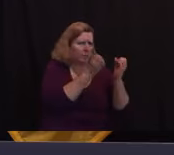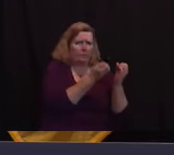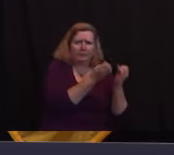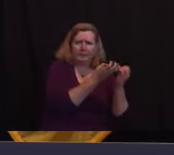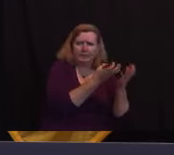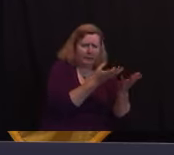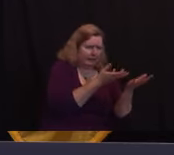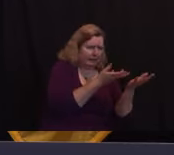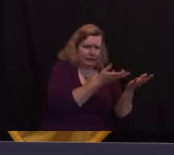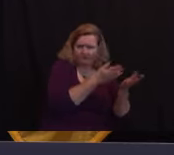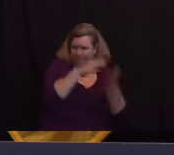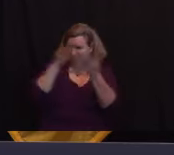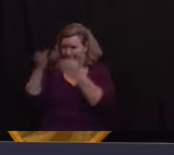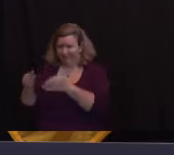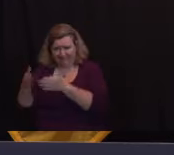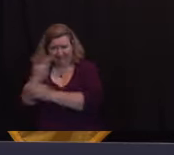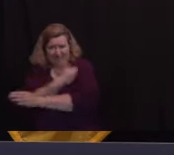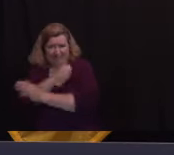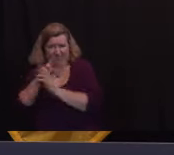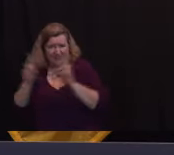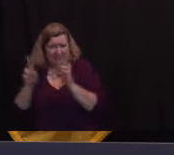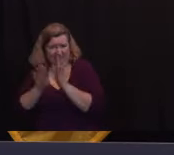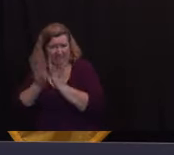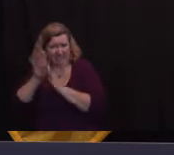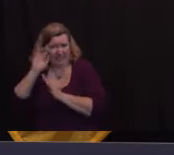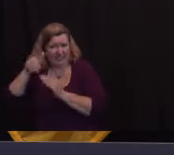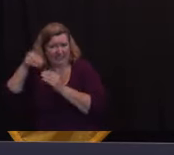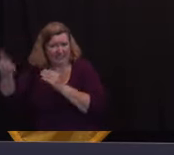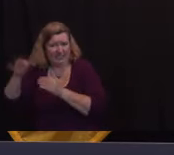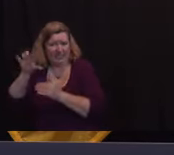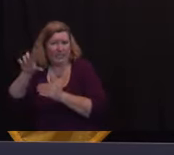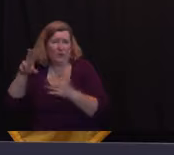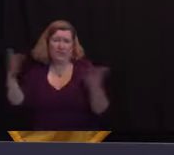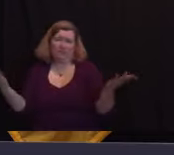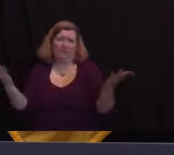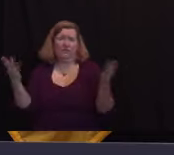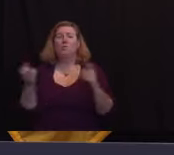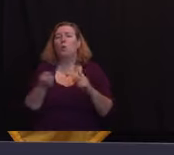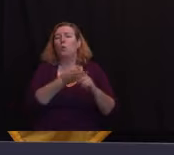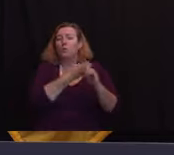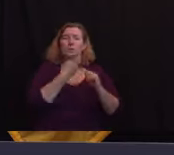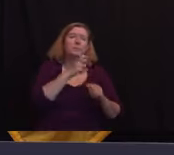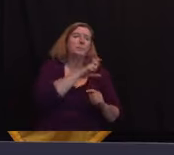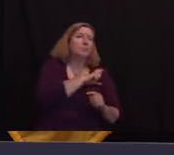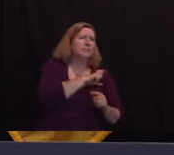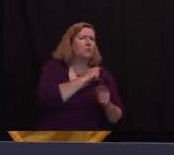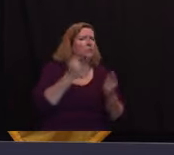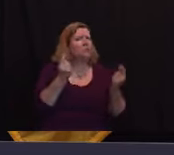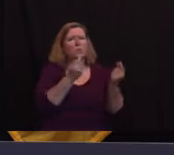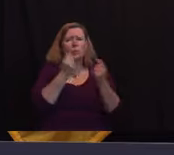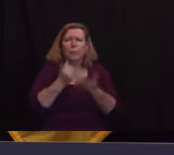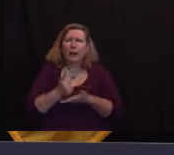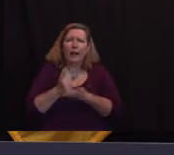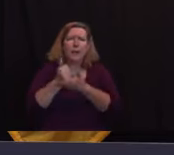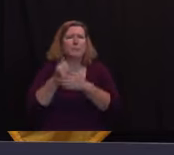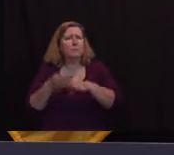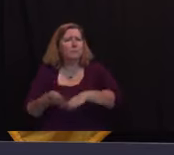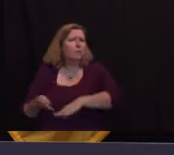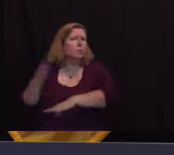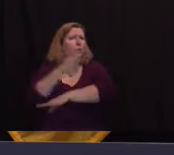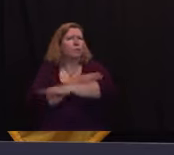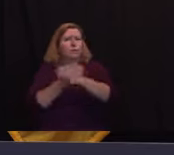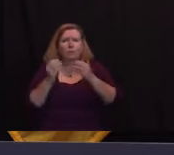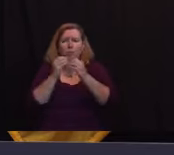Callahan, why is the state having difficulty recruiting police officers, and what is being done to address that? And Governor, for